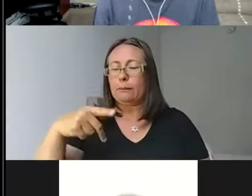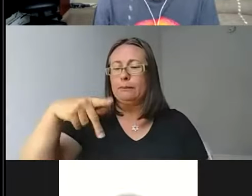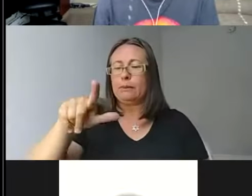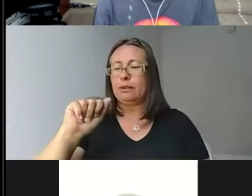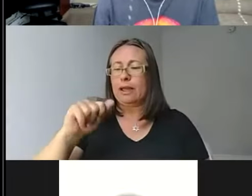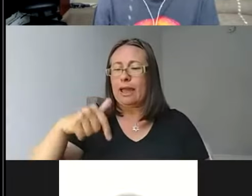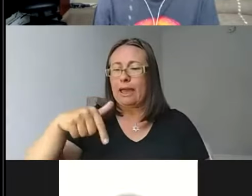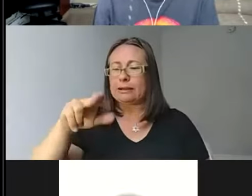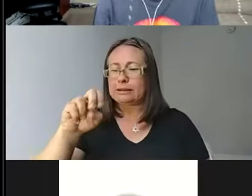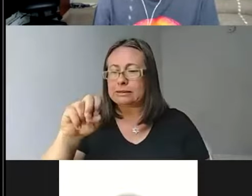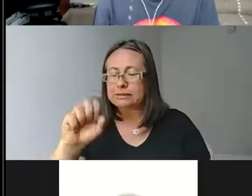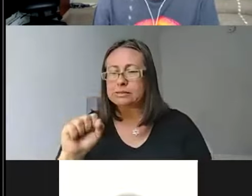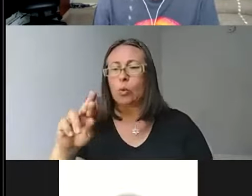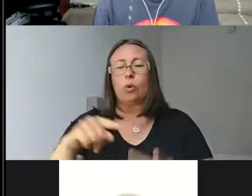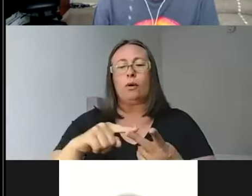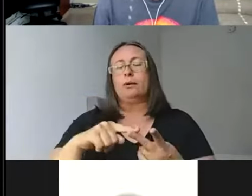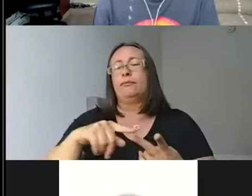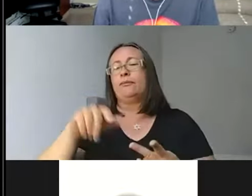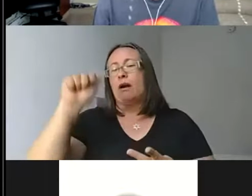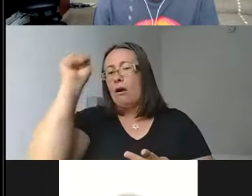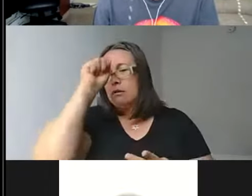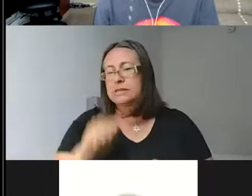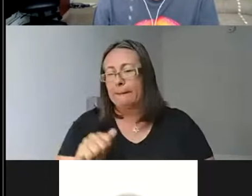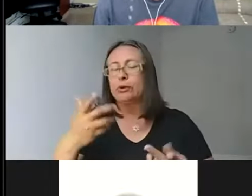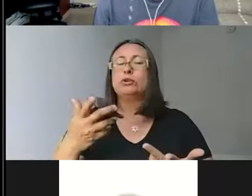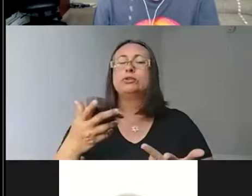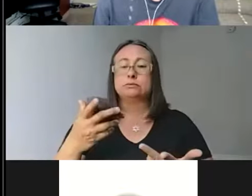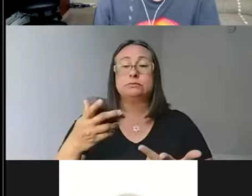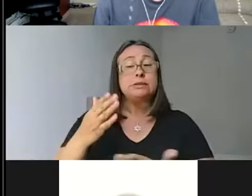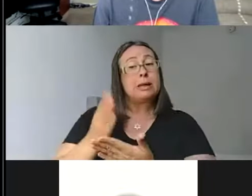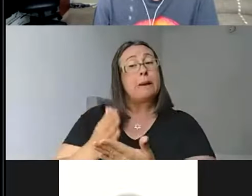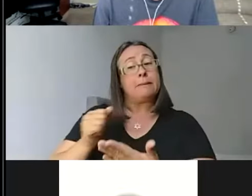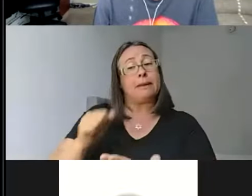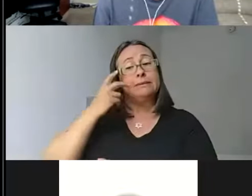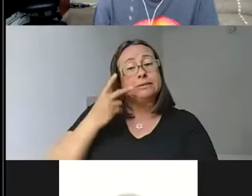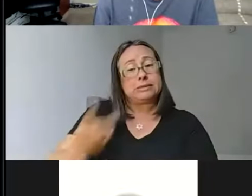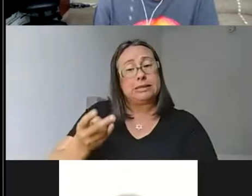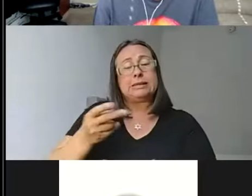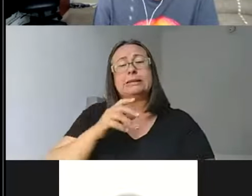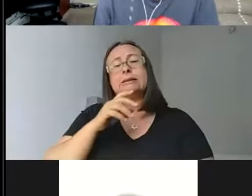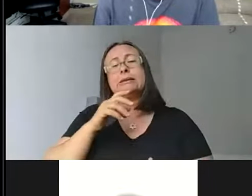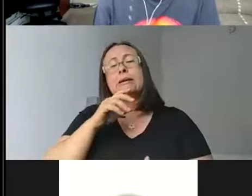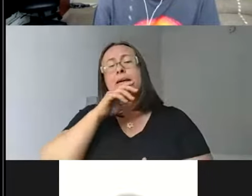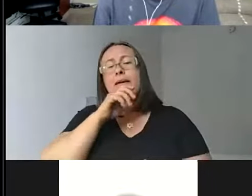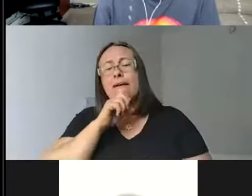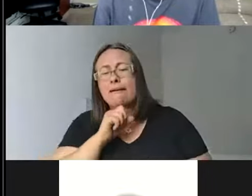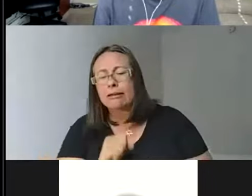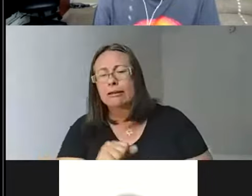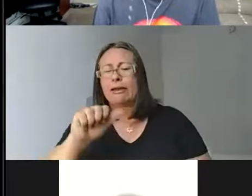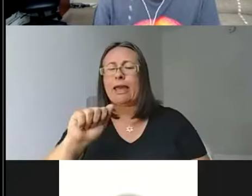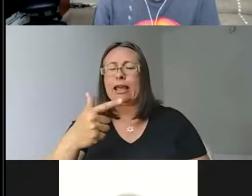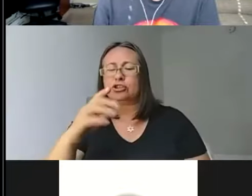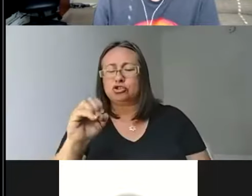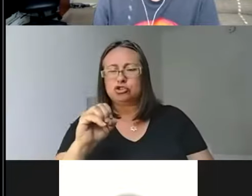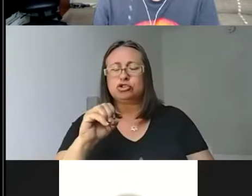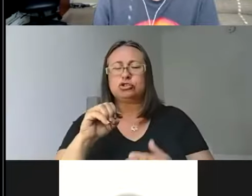cellular mechanisms and developmental mechanisms we can really see, and some of the aging mechanisms we can too in mice.